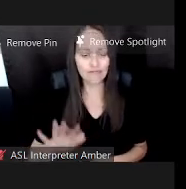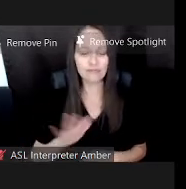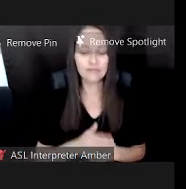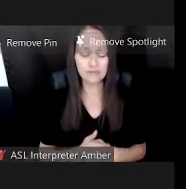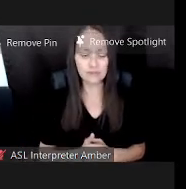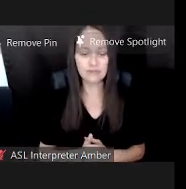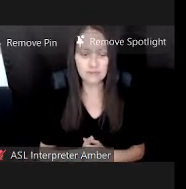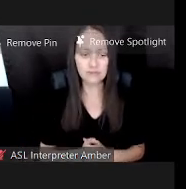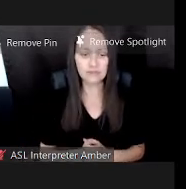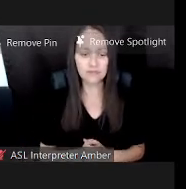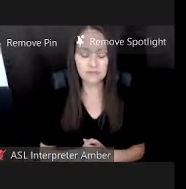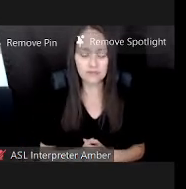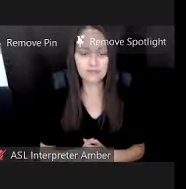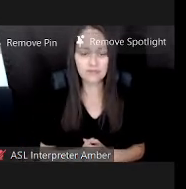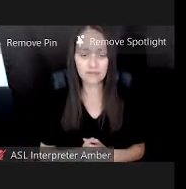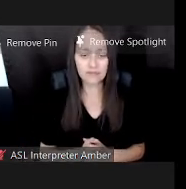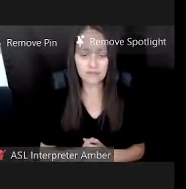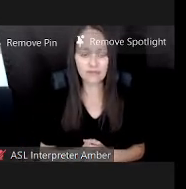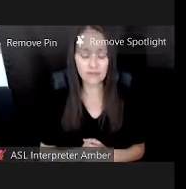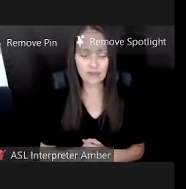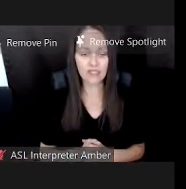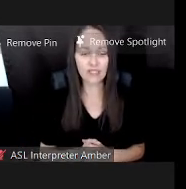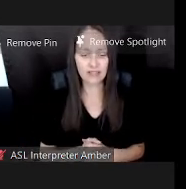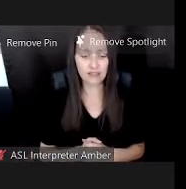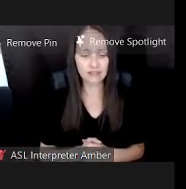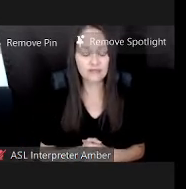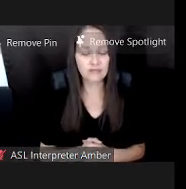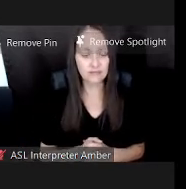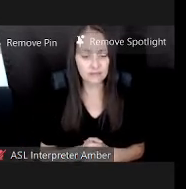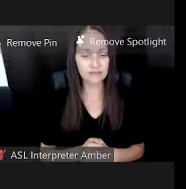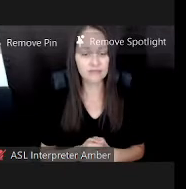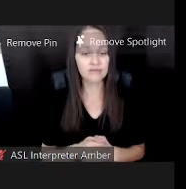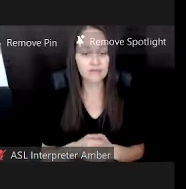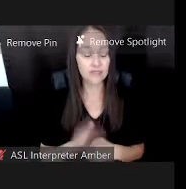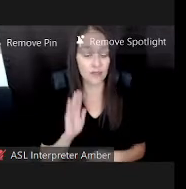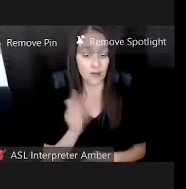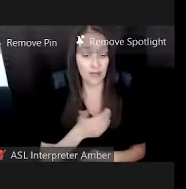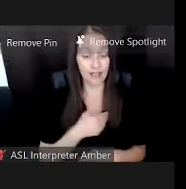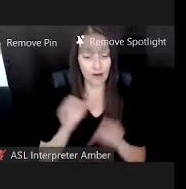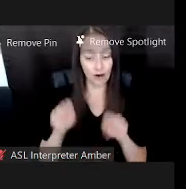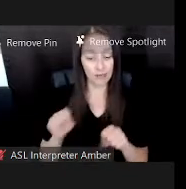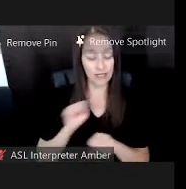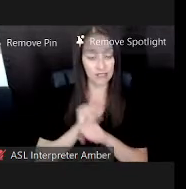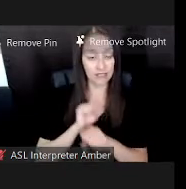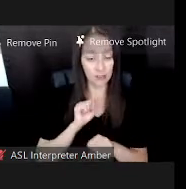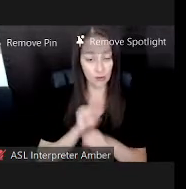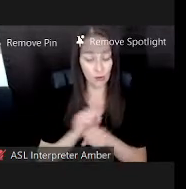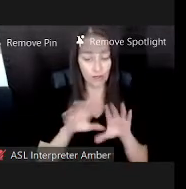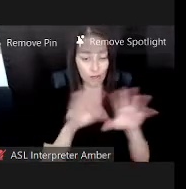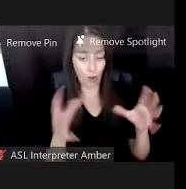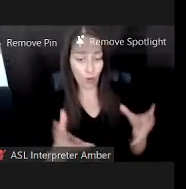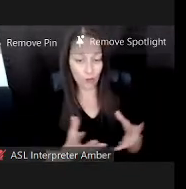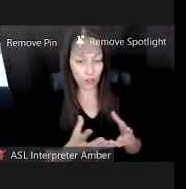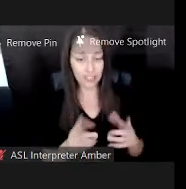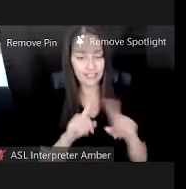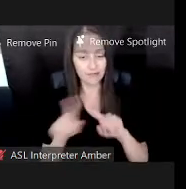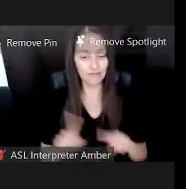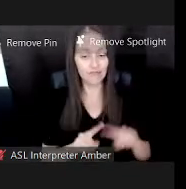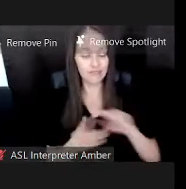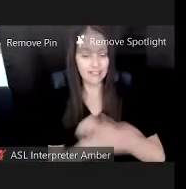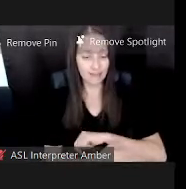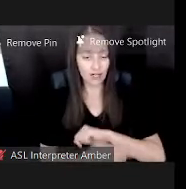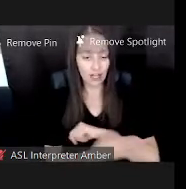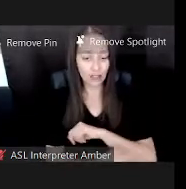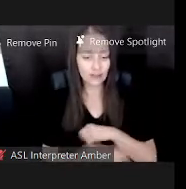like we forged something in our ability to work globally and internationally at a time when we just had a